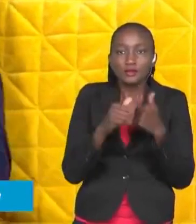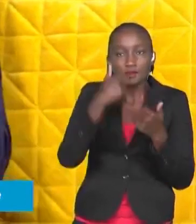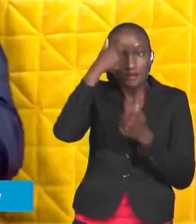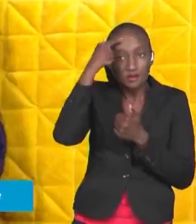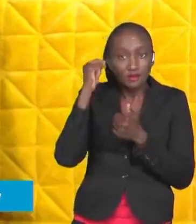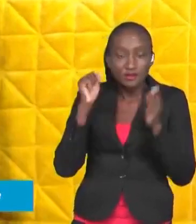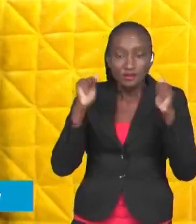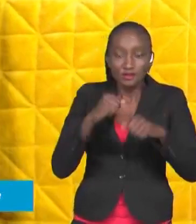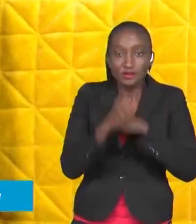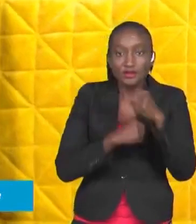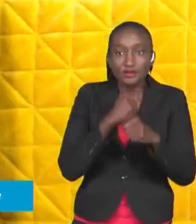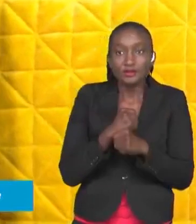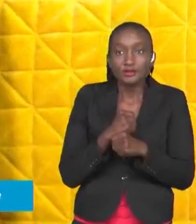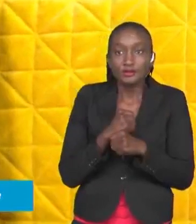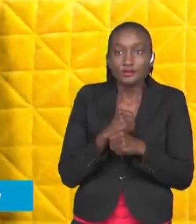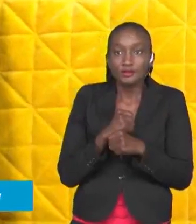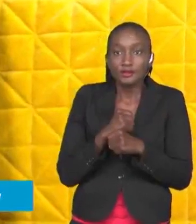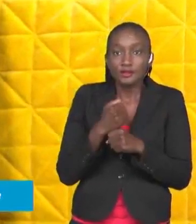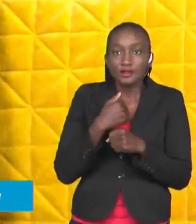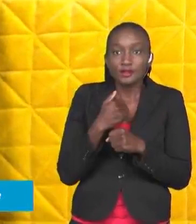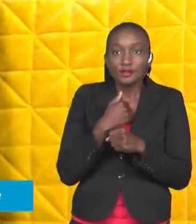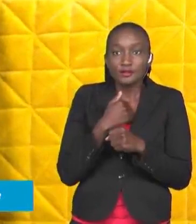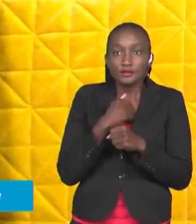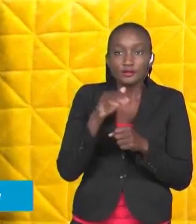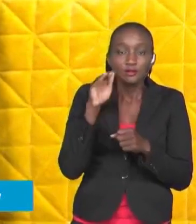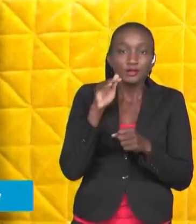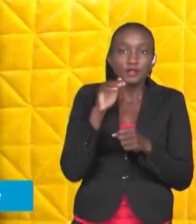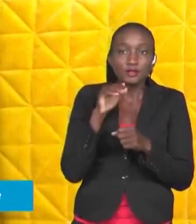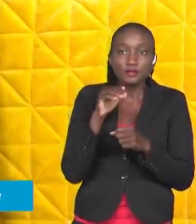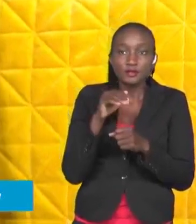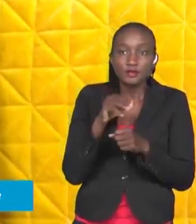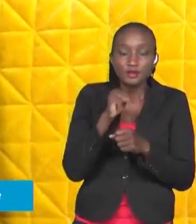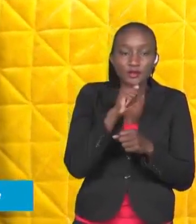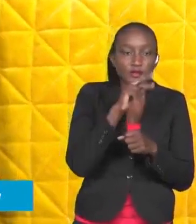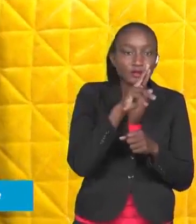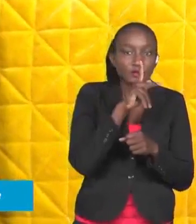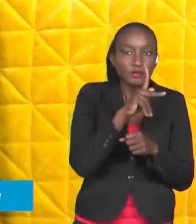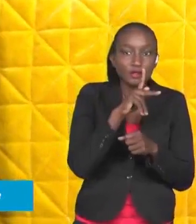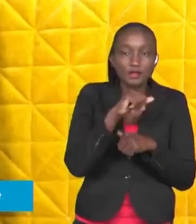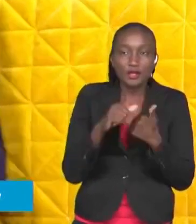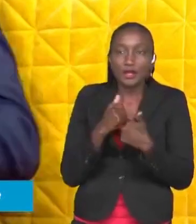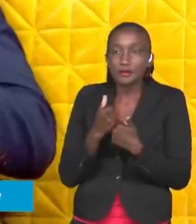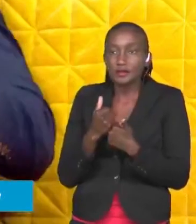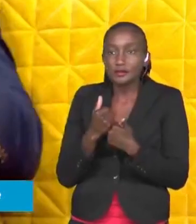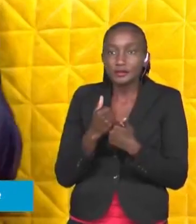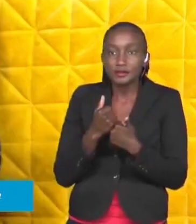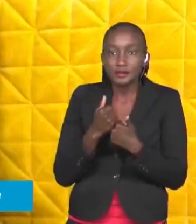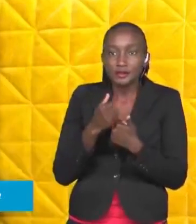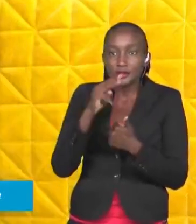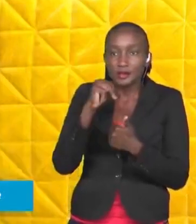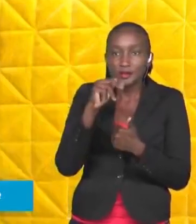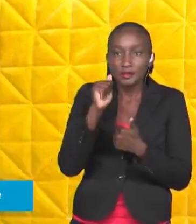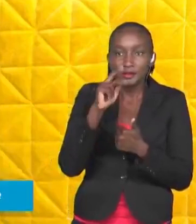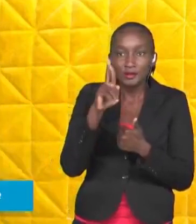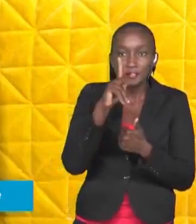now the consensual age. And, of course, I'll still have to grill John Mark Omuga here, but just about, you know, Mark is trying to